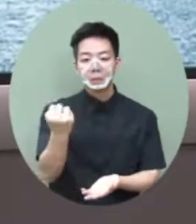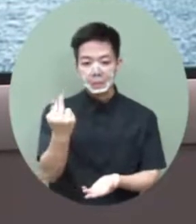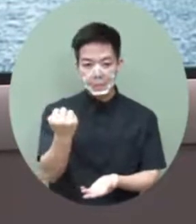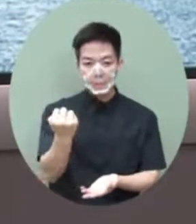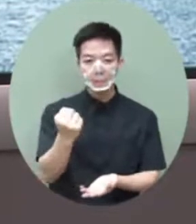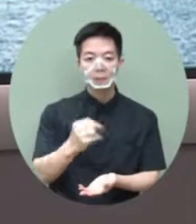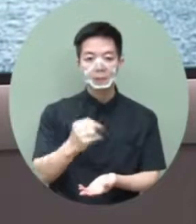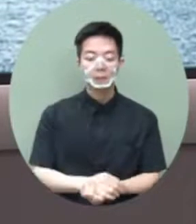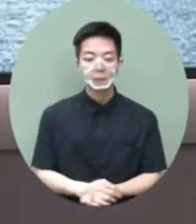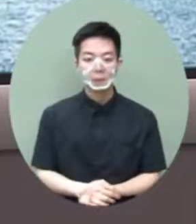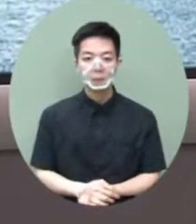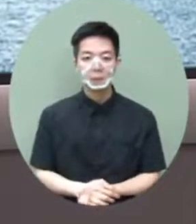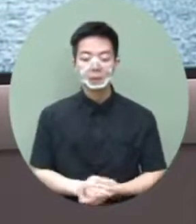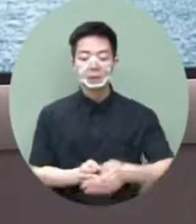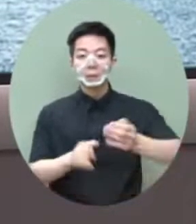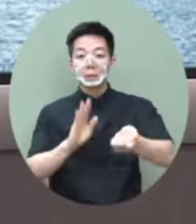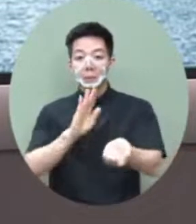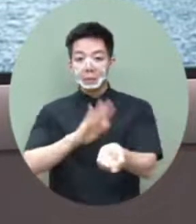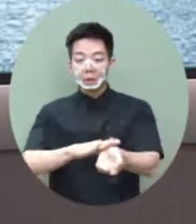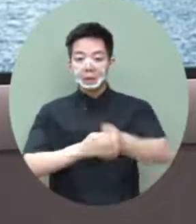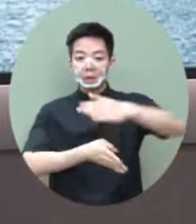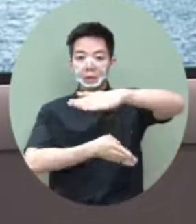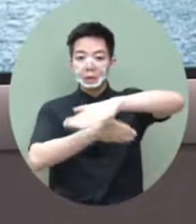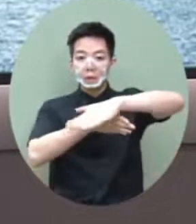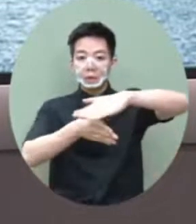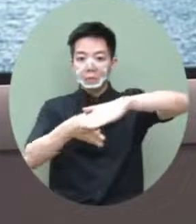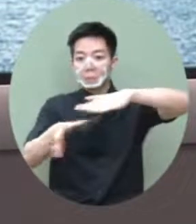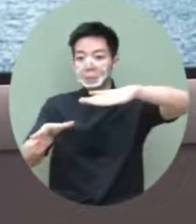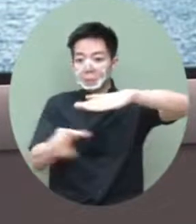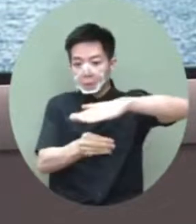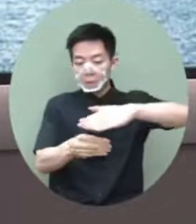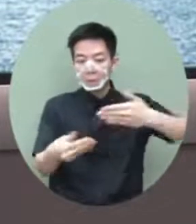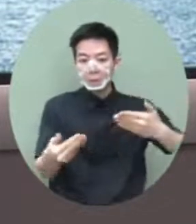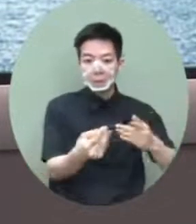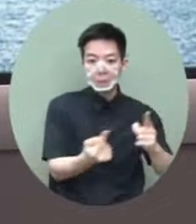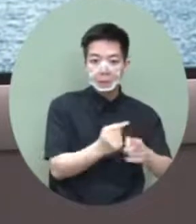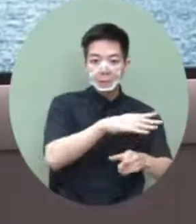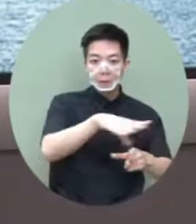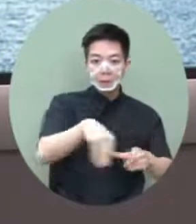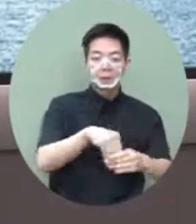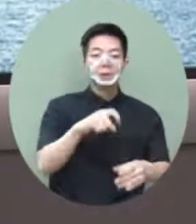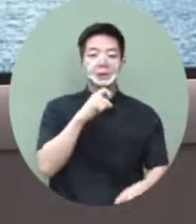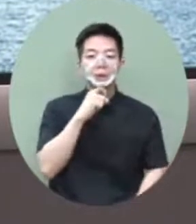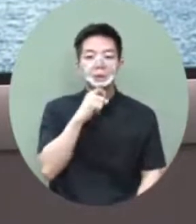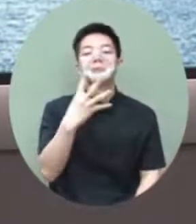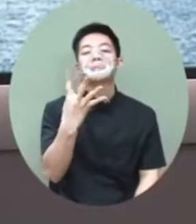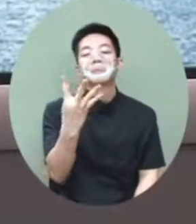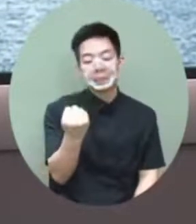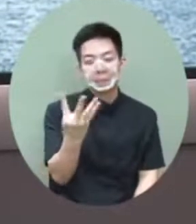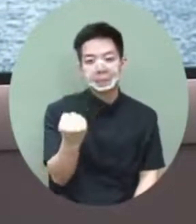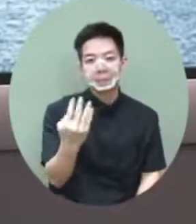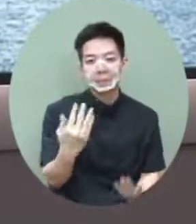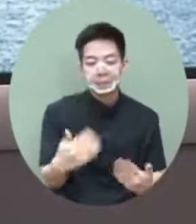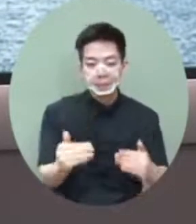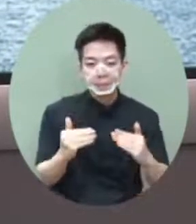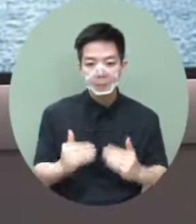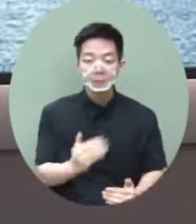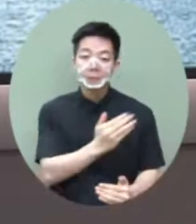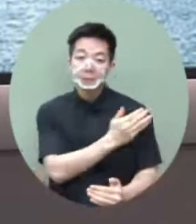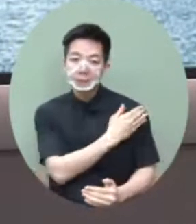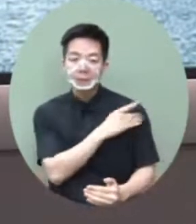20 patients were found to be COVID positive upon hospital admission screening and testing.